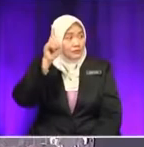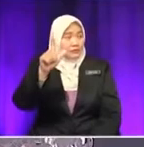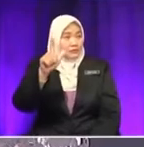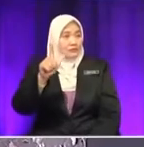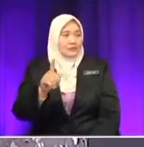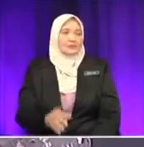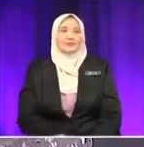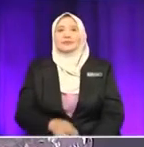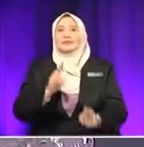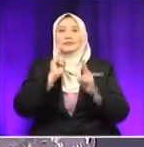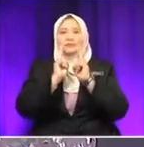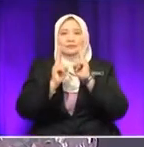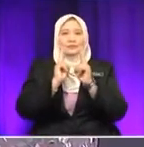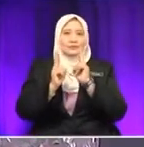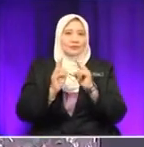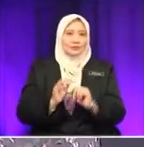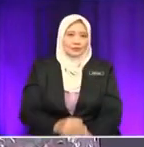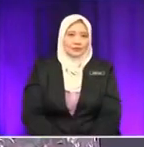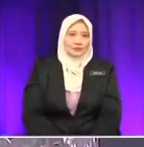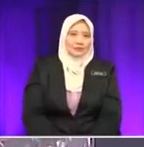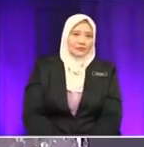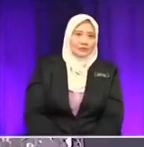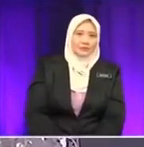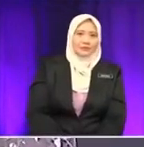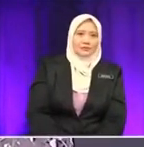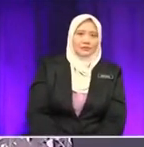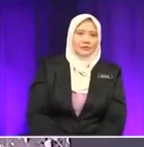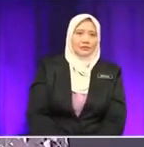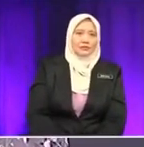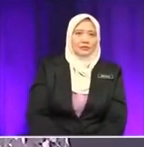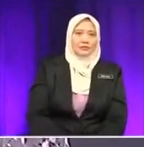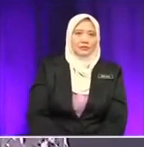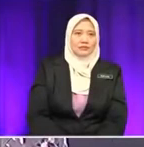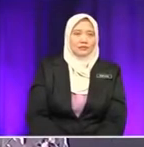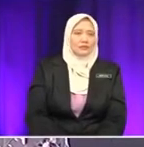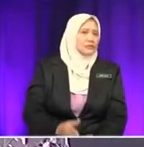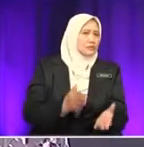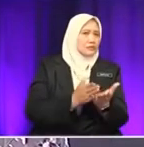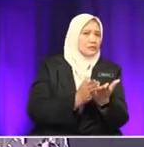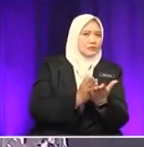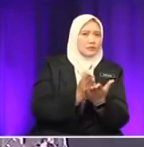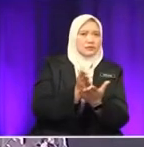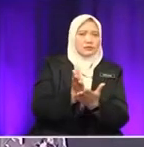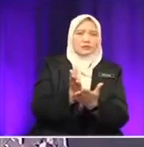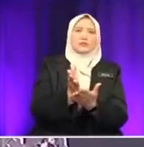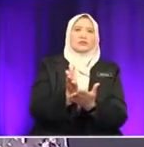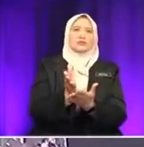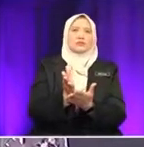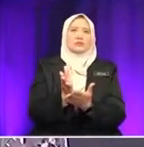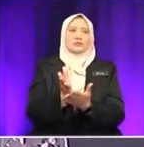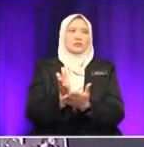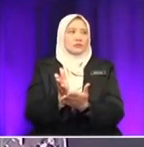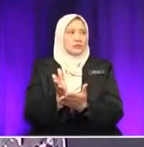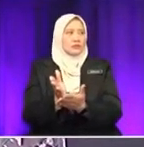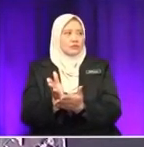speaking. So these are the four things that everyone needs to be aware of. So let me just go straight to all these four crucial elements. Now,